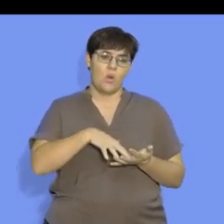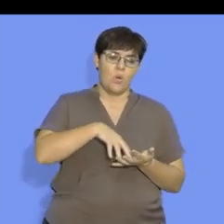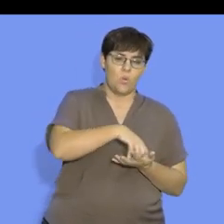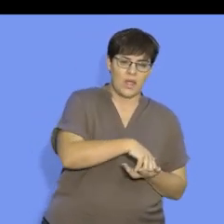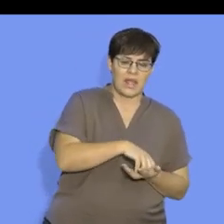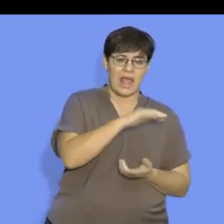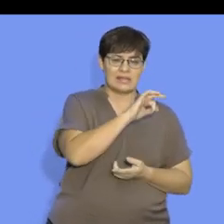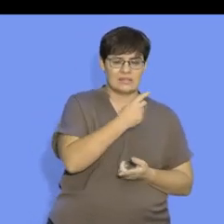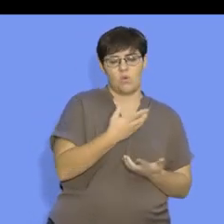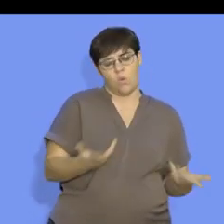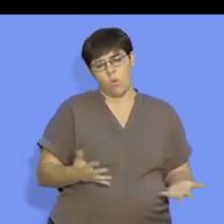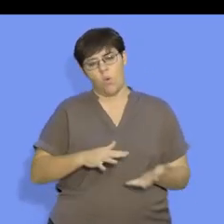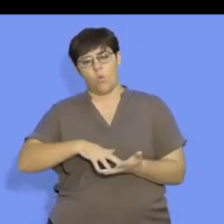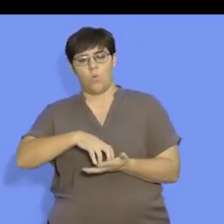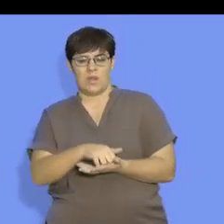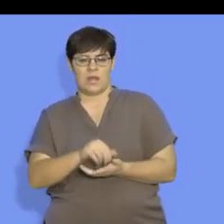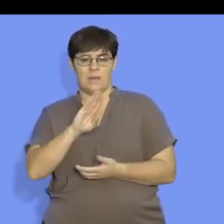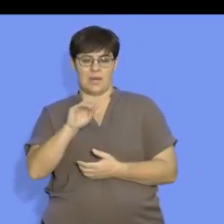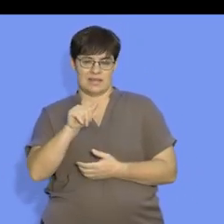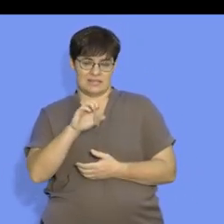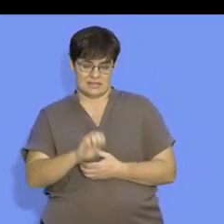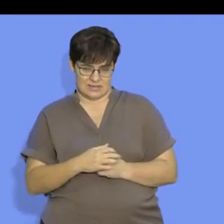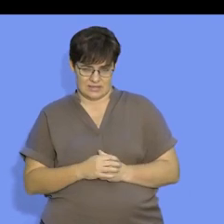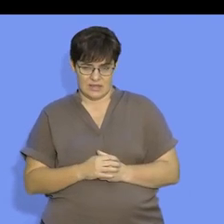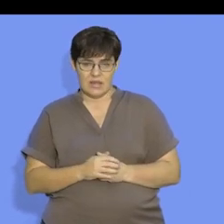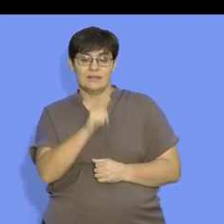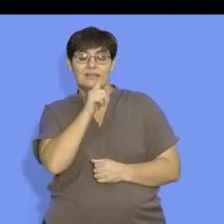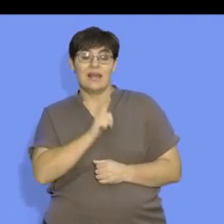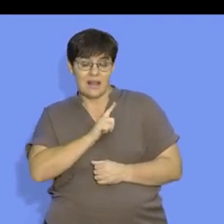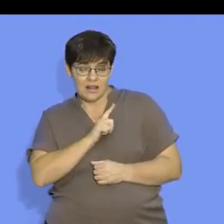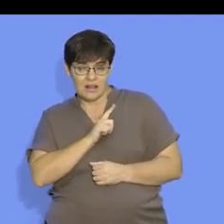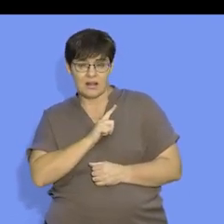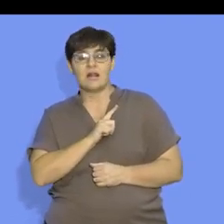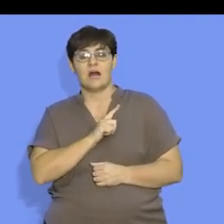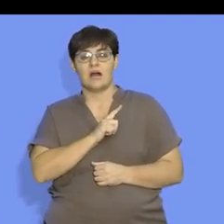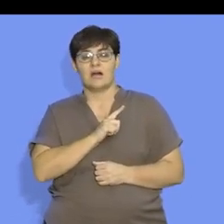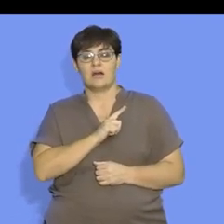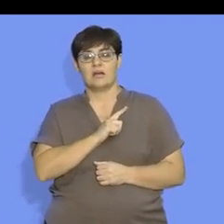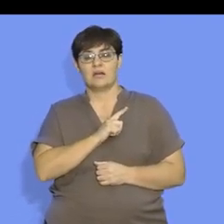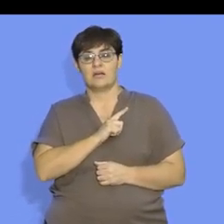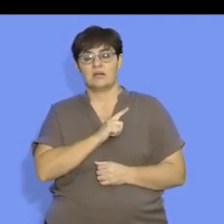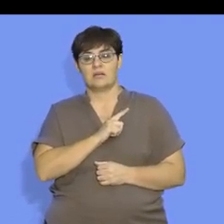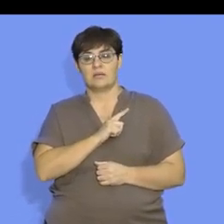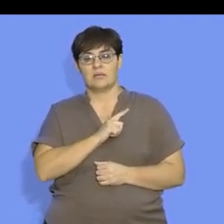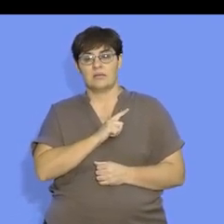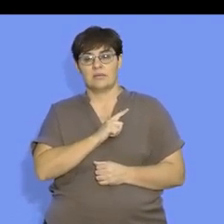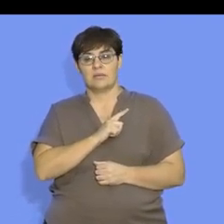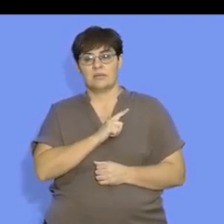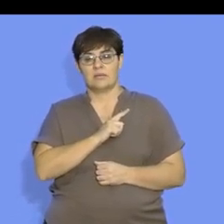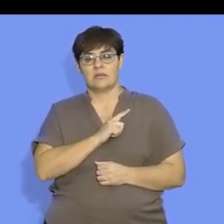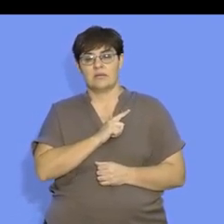weak acids or bases. Because in other words, this tells us about the extent at which